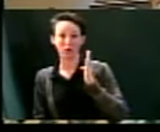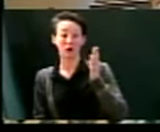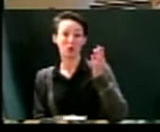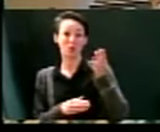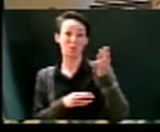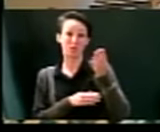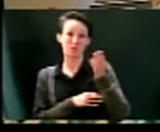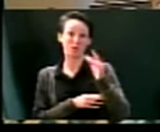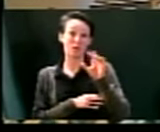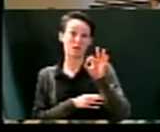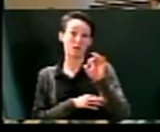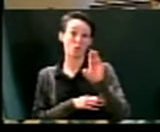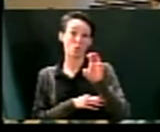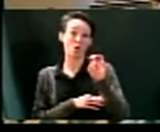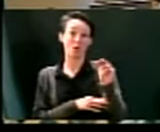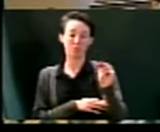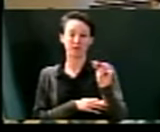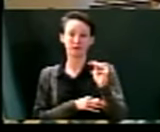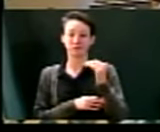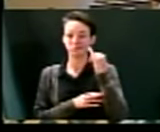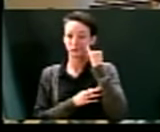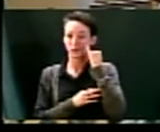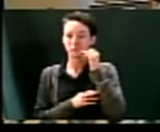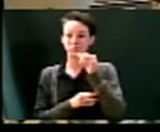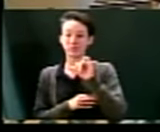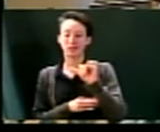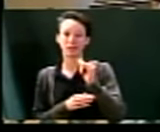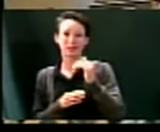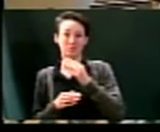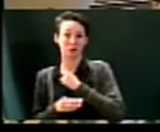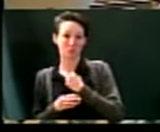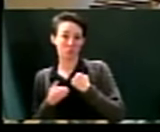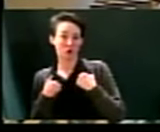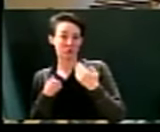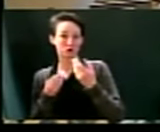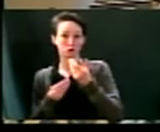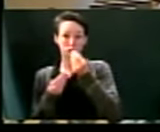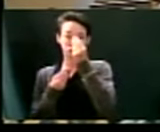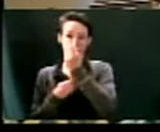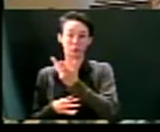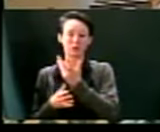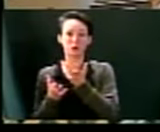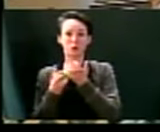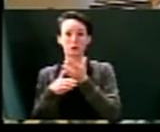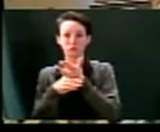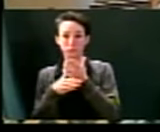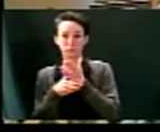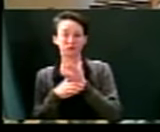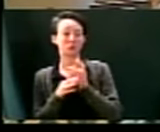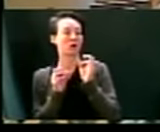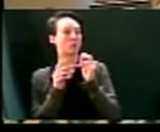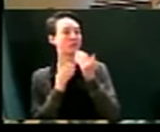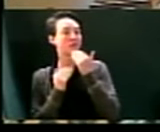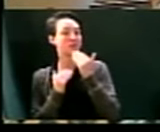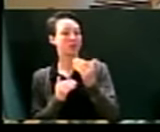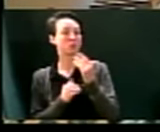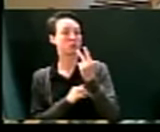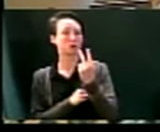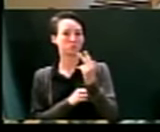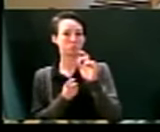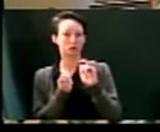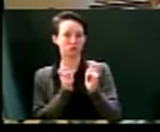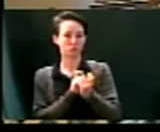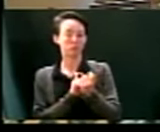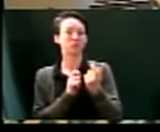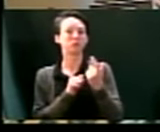any board member has news they'd like to share. Okay, thank you. Thank you. So there are two changes suggested to the agenda. One is adding